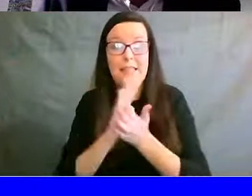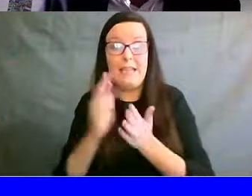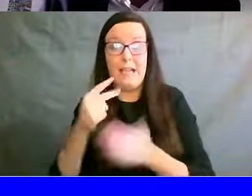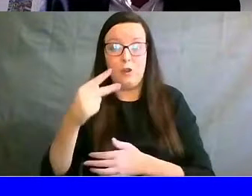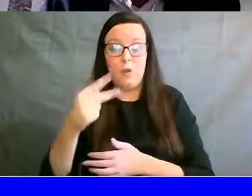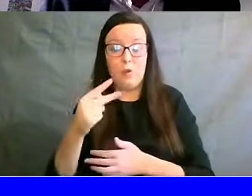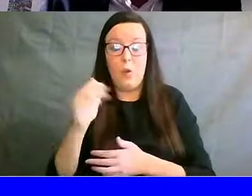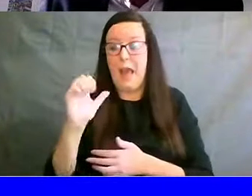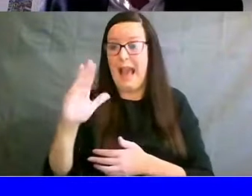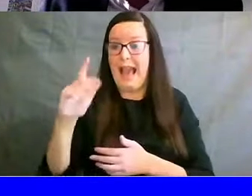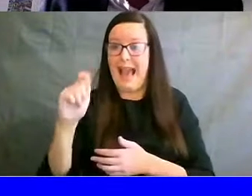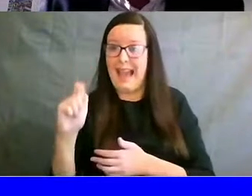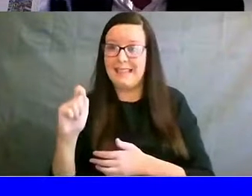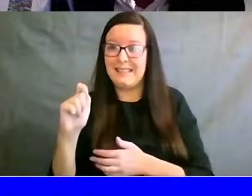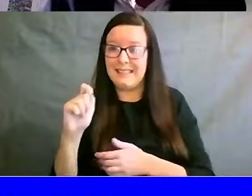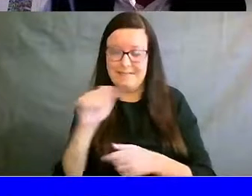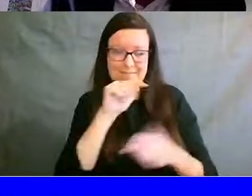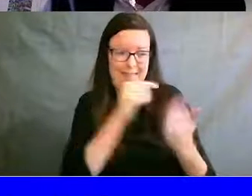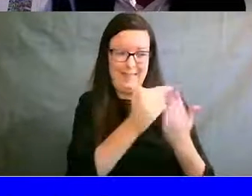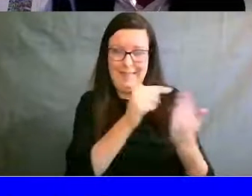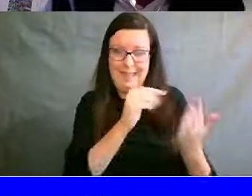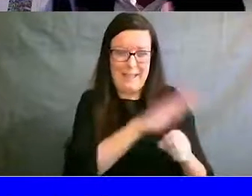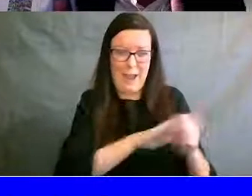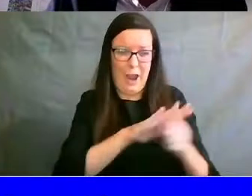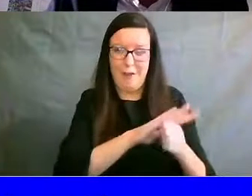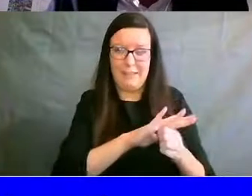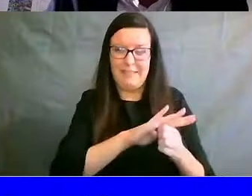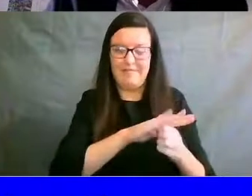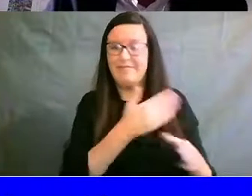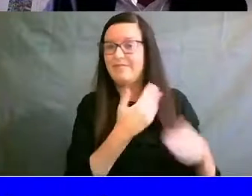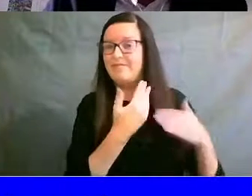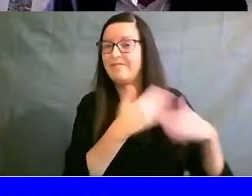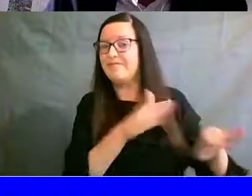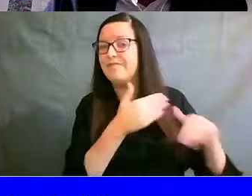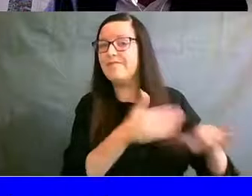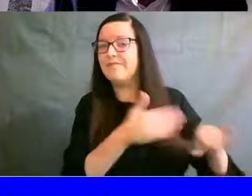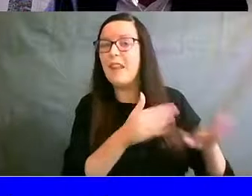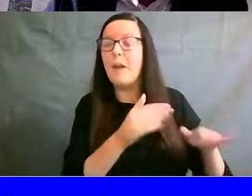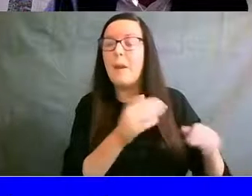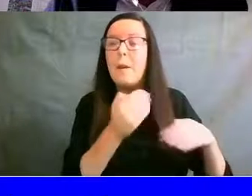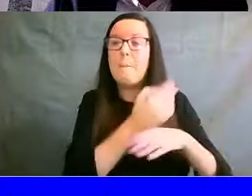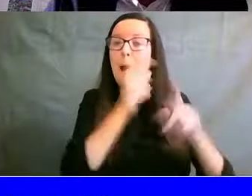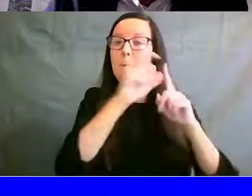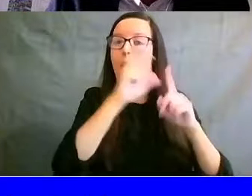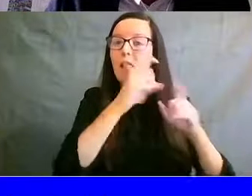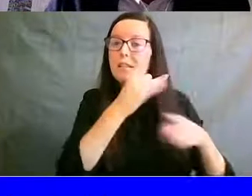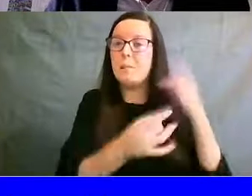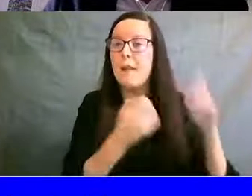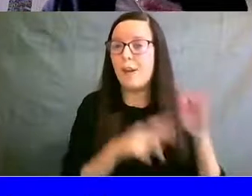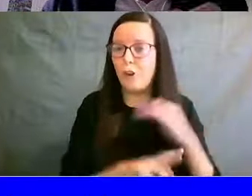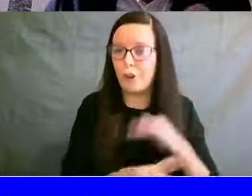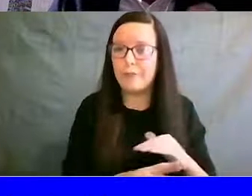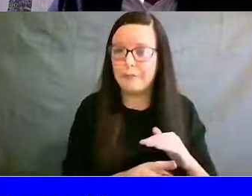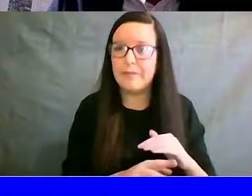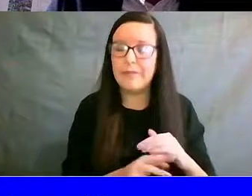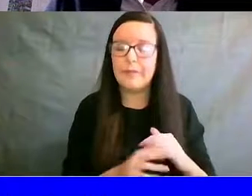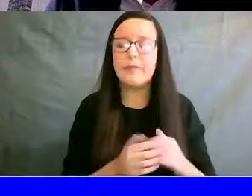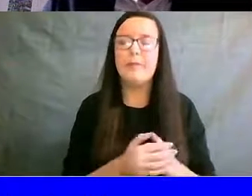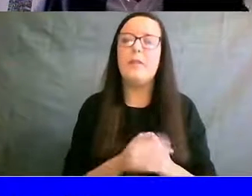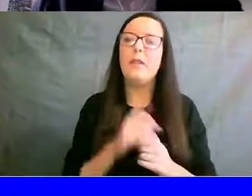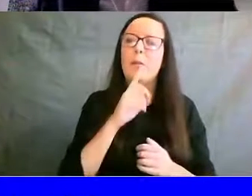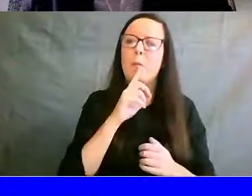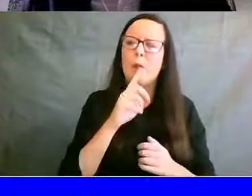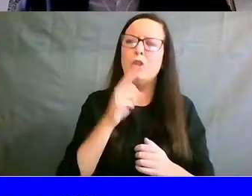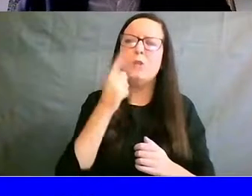by policymakers for 25 years. But if we go to the next slide, please, you'll see that